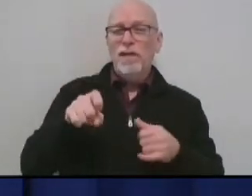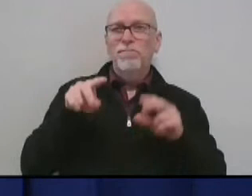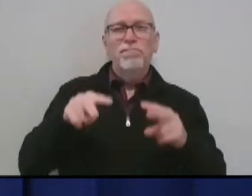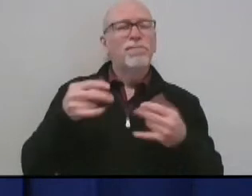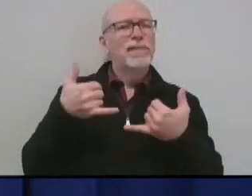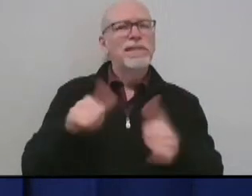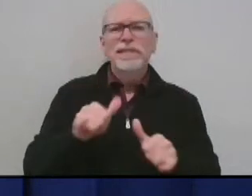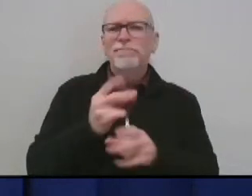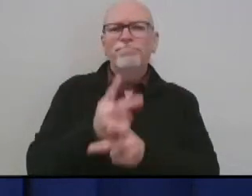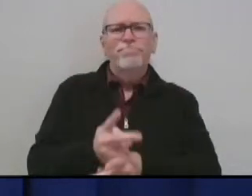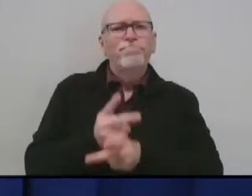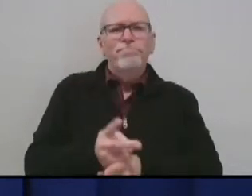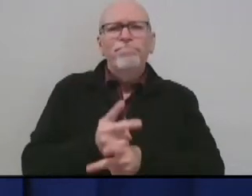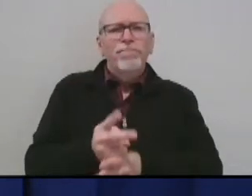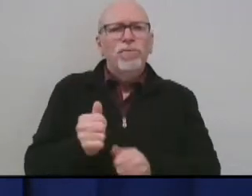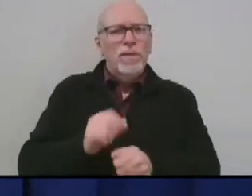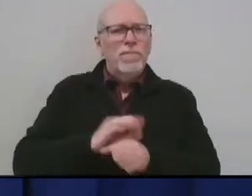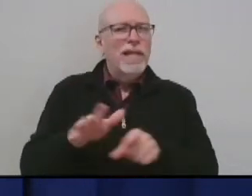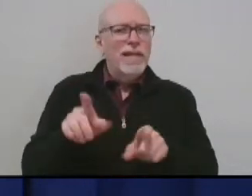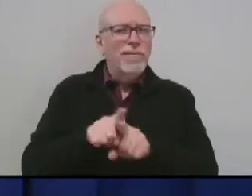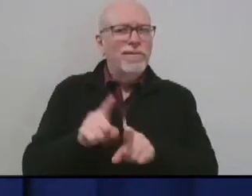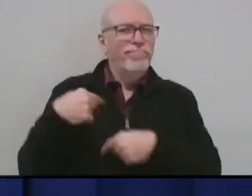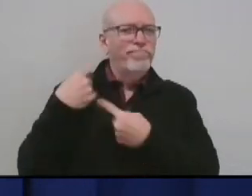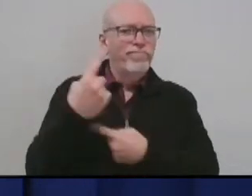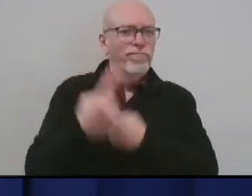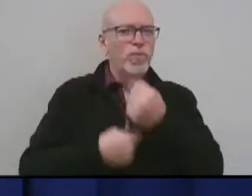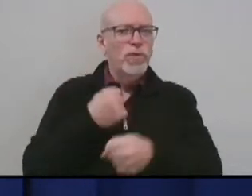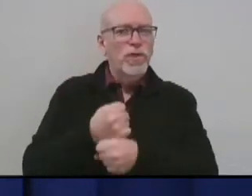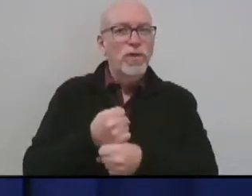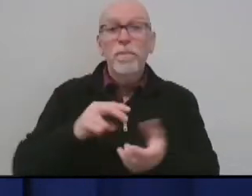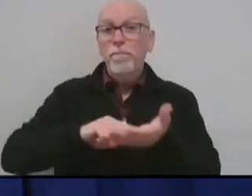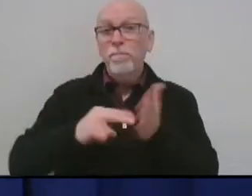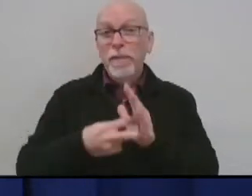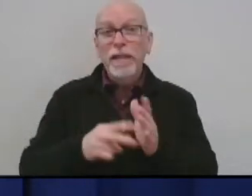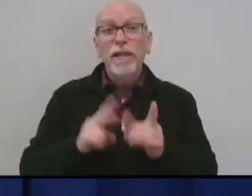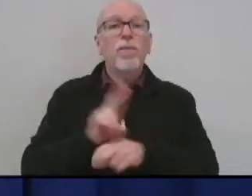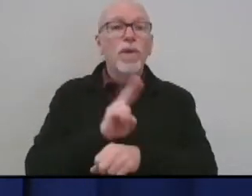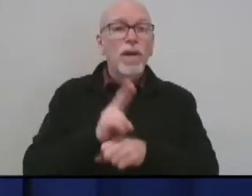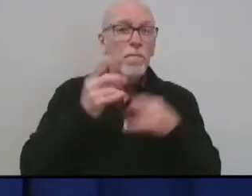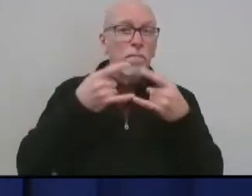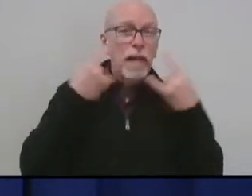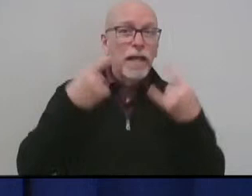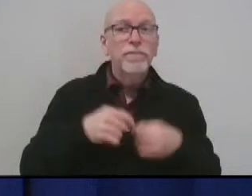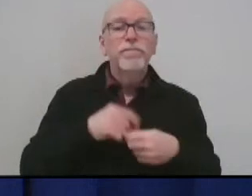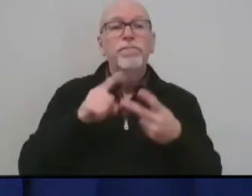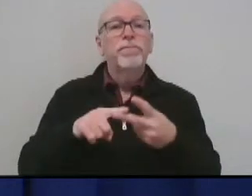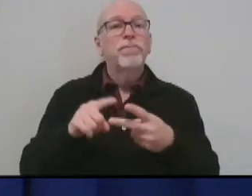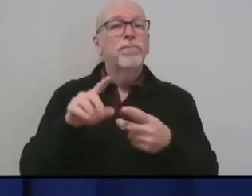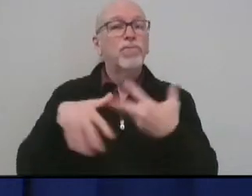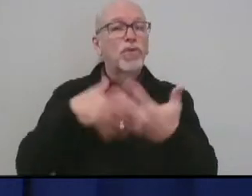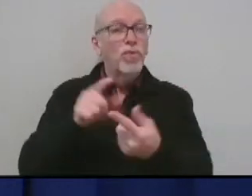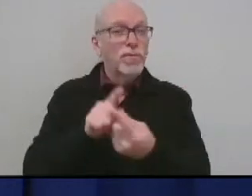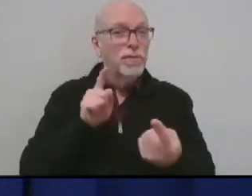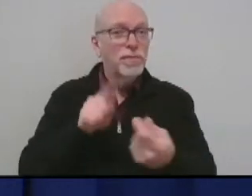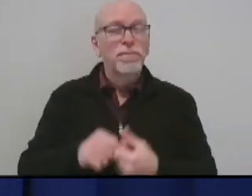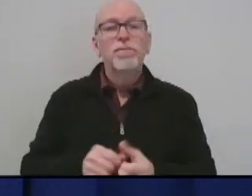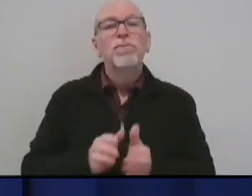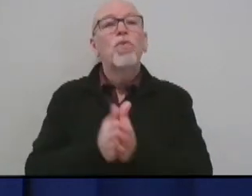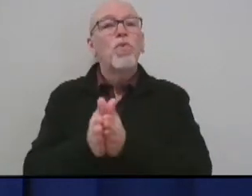demanded for almost this past year. And that means wearing a mask, practicing social distancing, washing